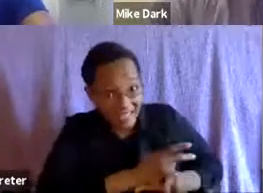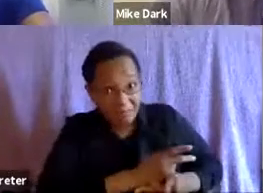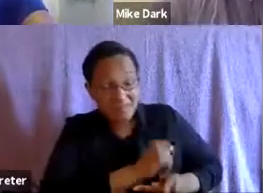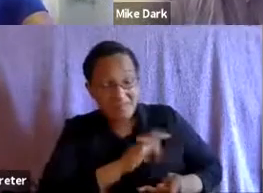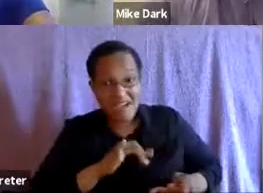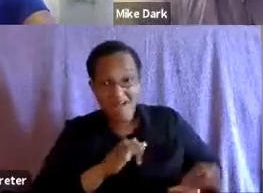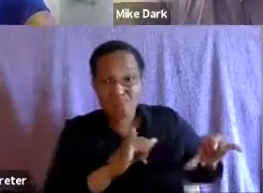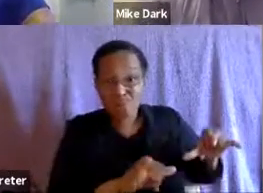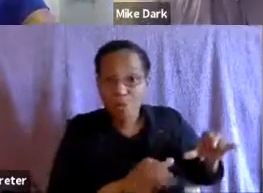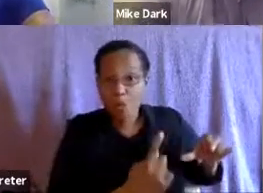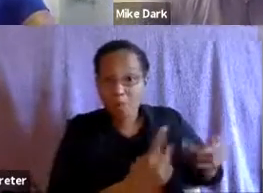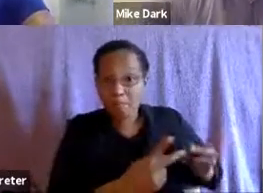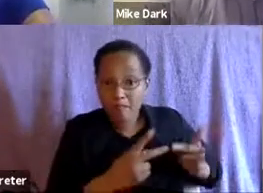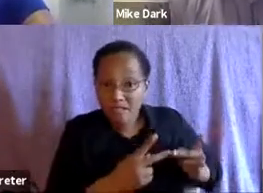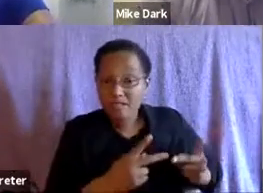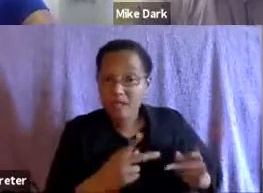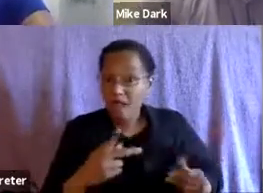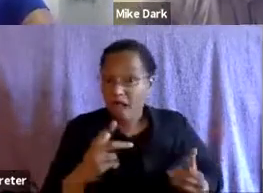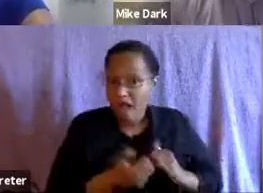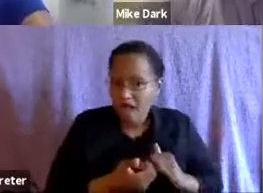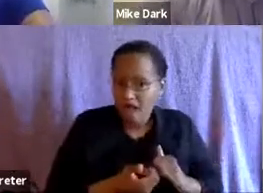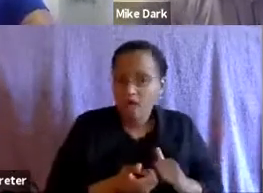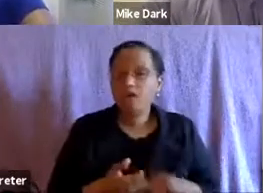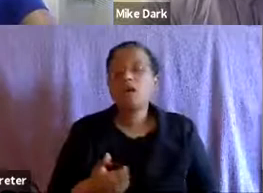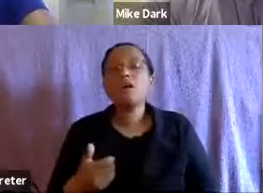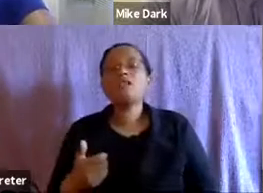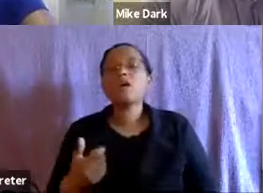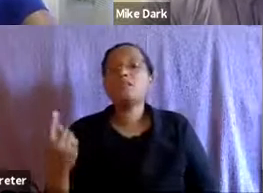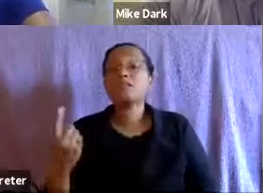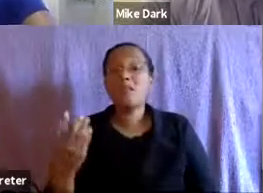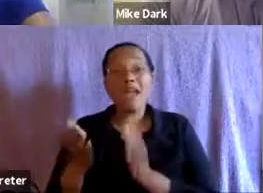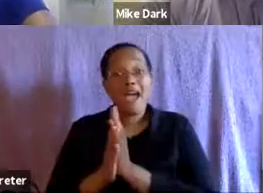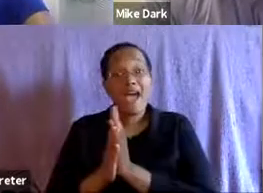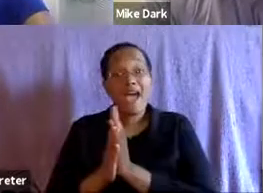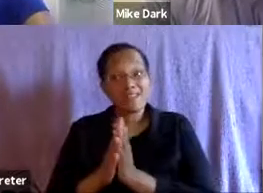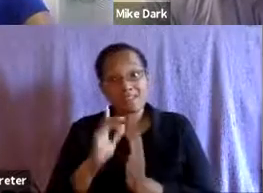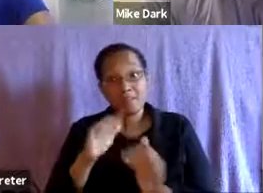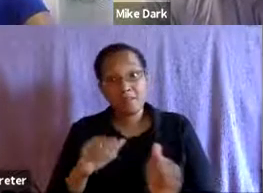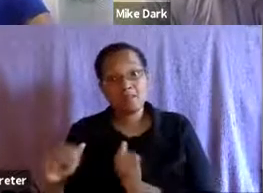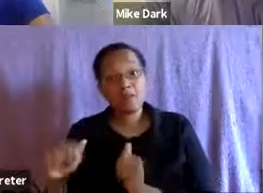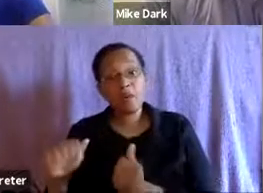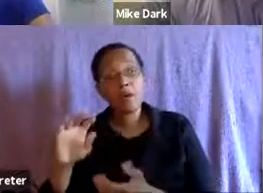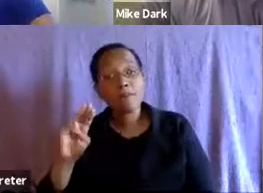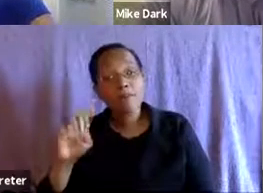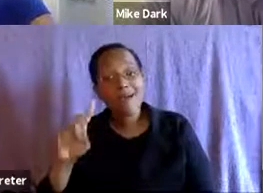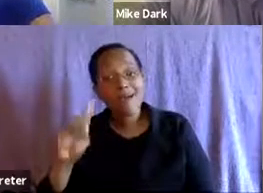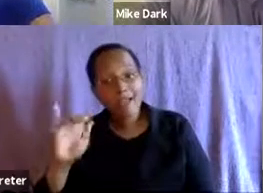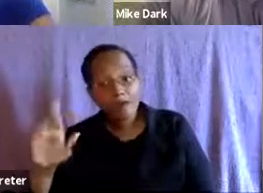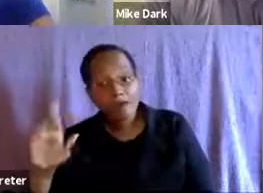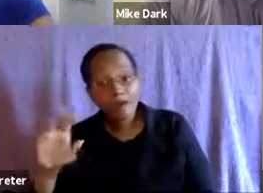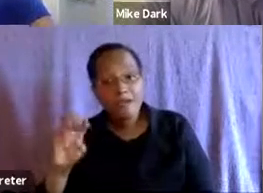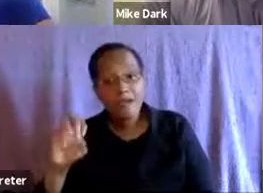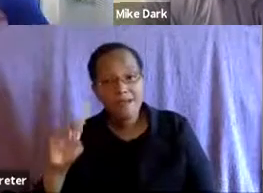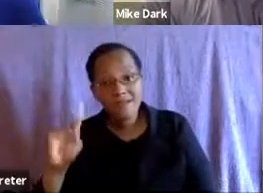also about whether there will be handouts. So we will collect those as well. Canner's website is, you could check it out